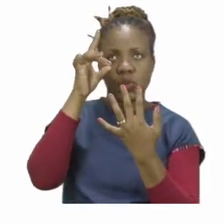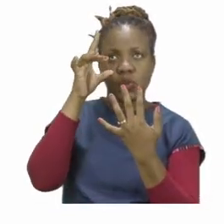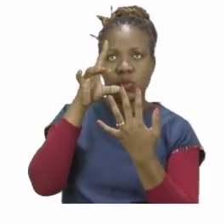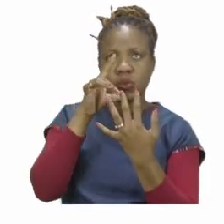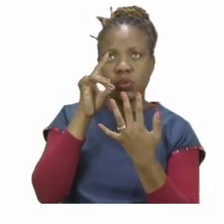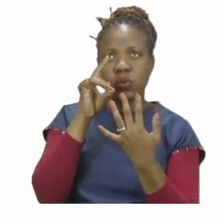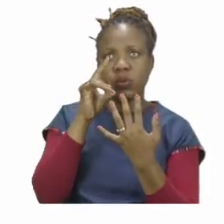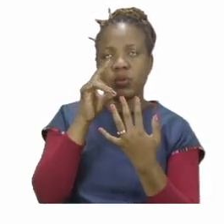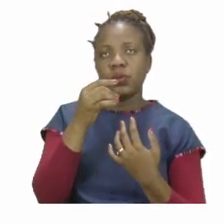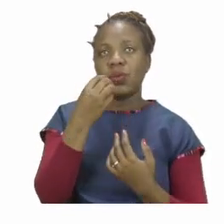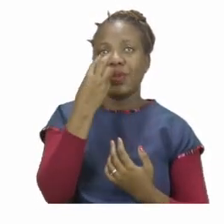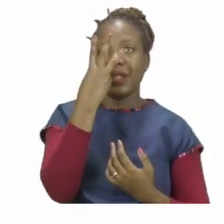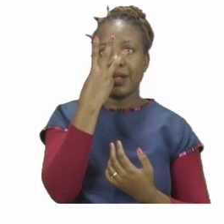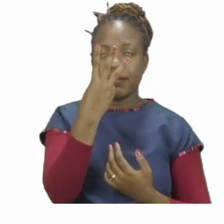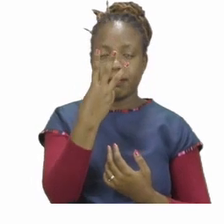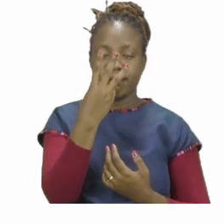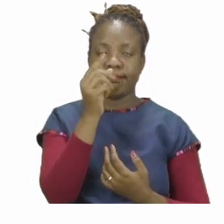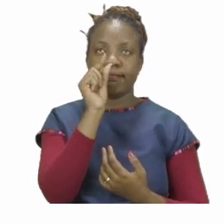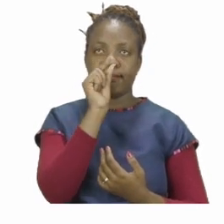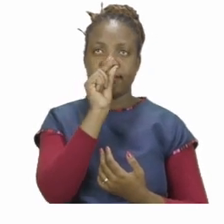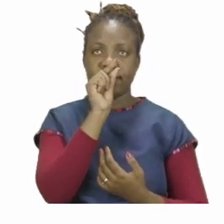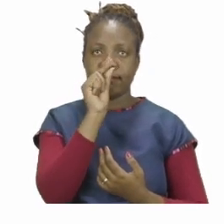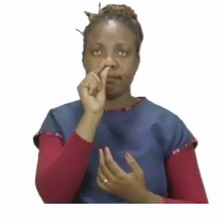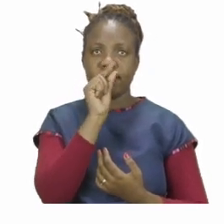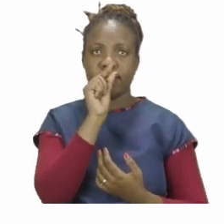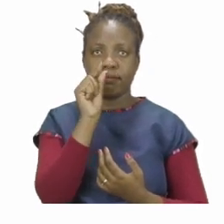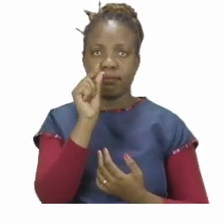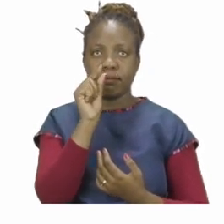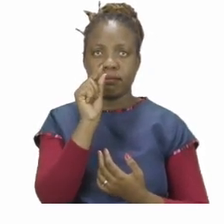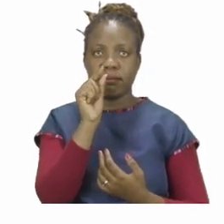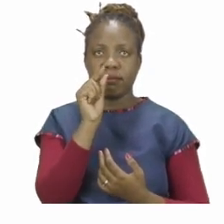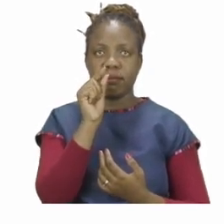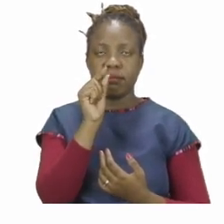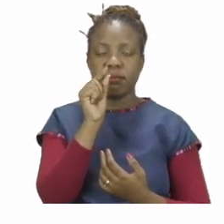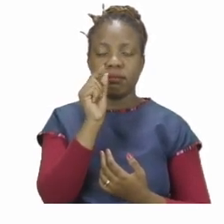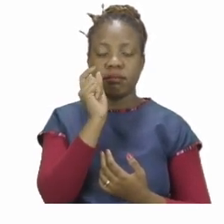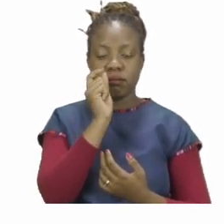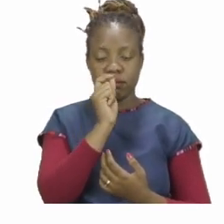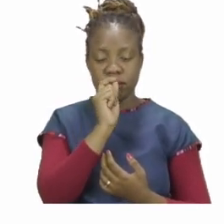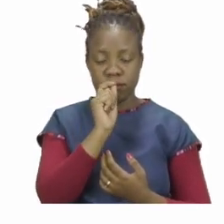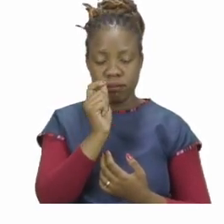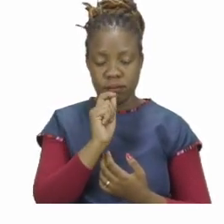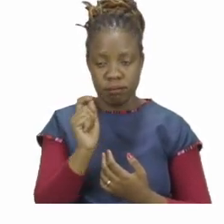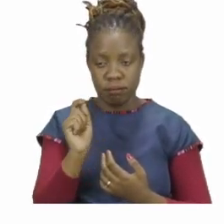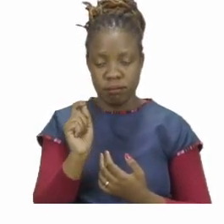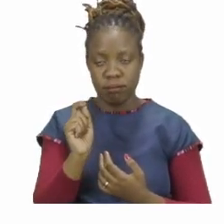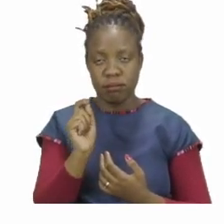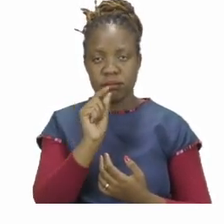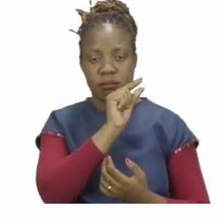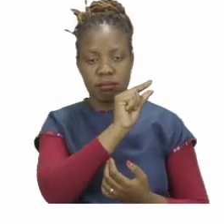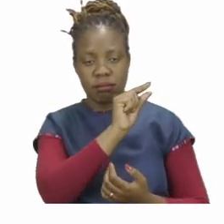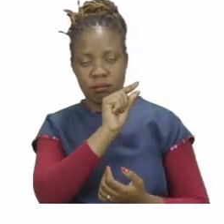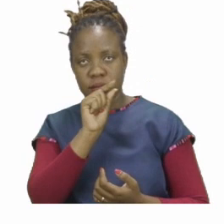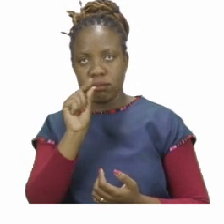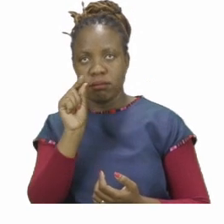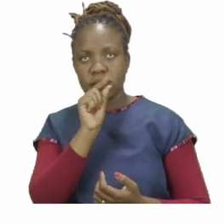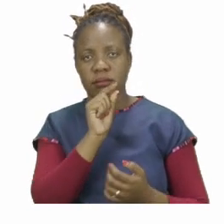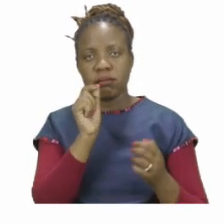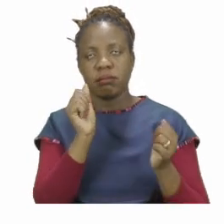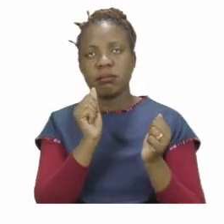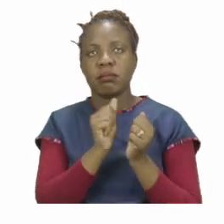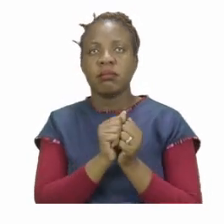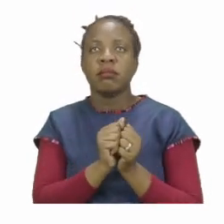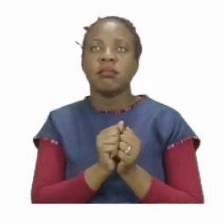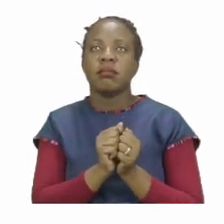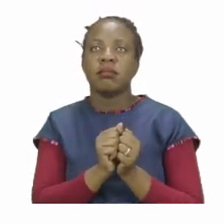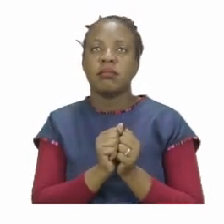it says, choose any 3 words and write sentences with it. So now